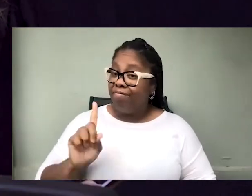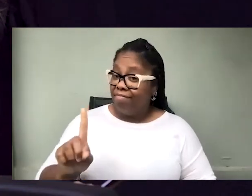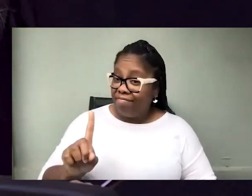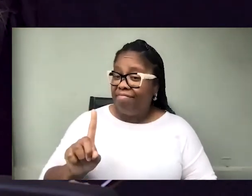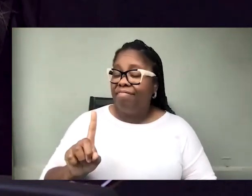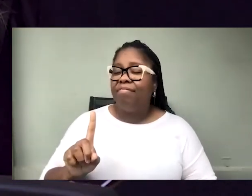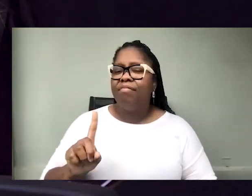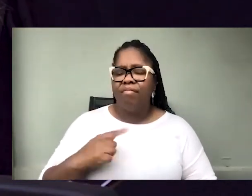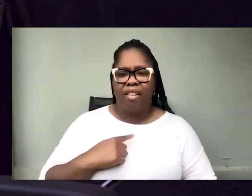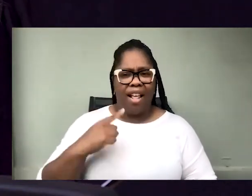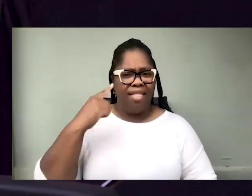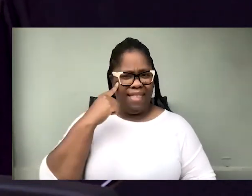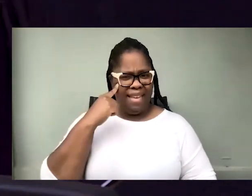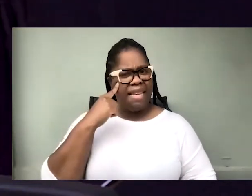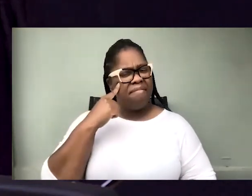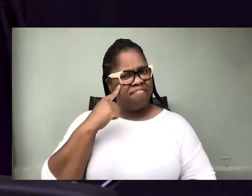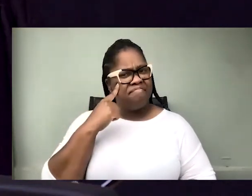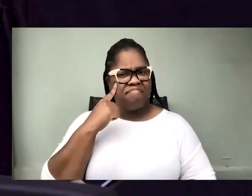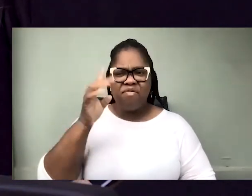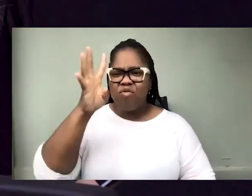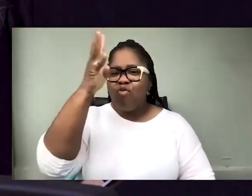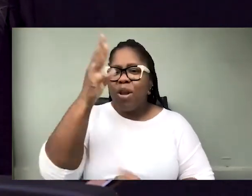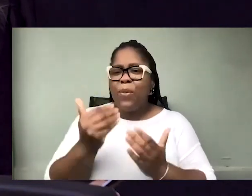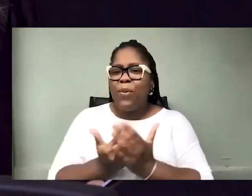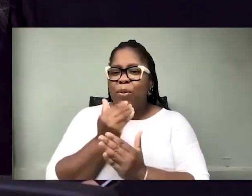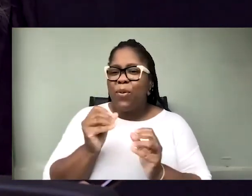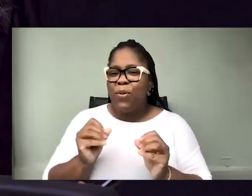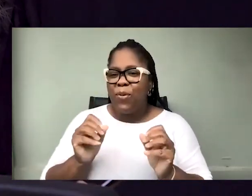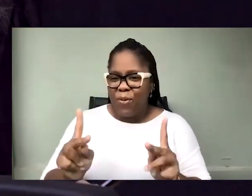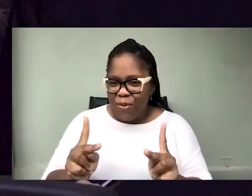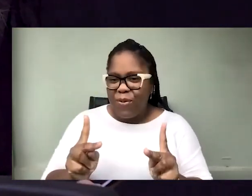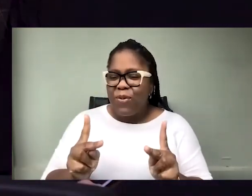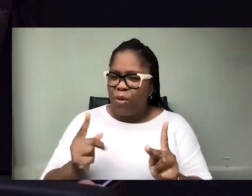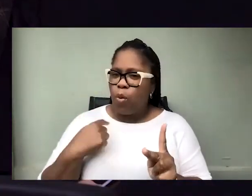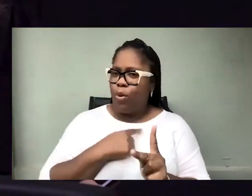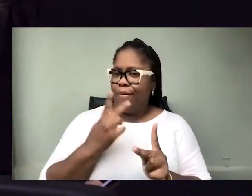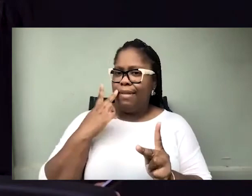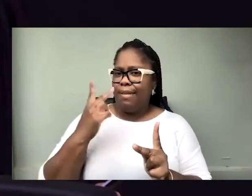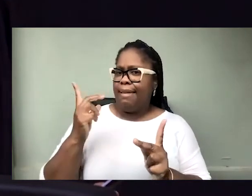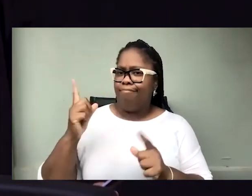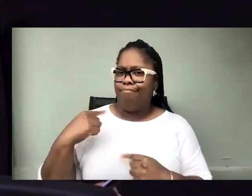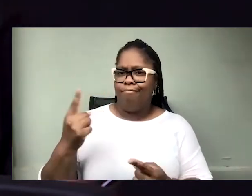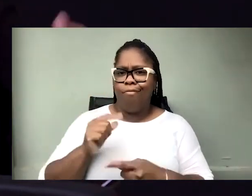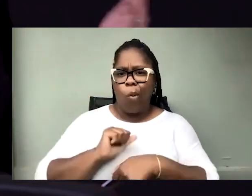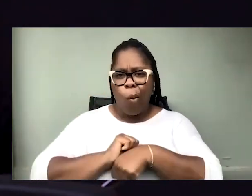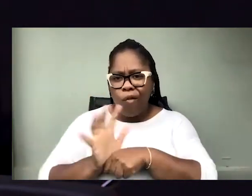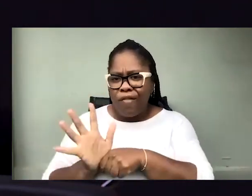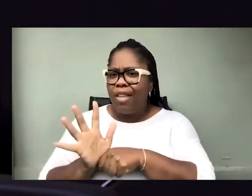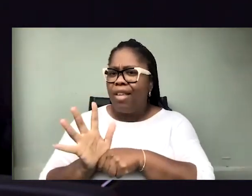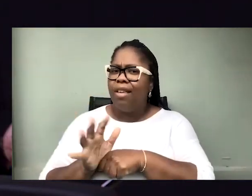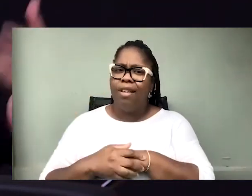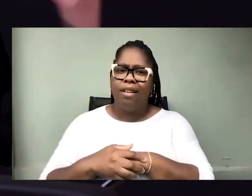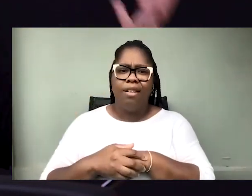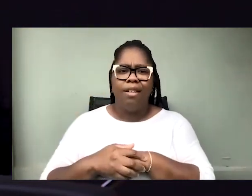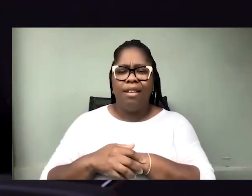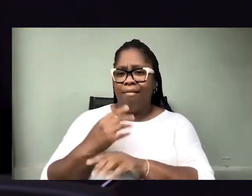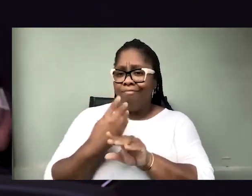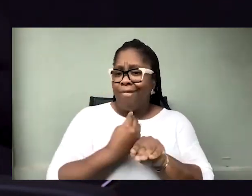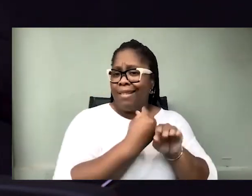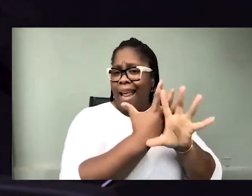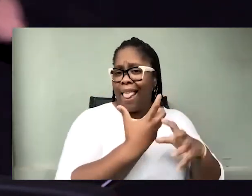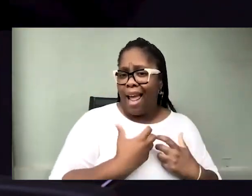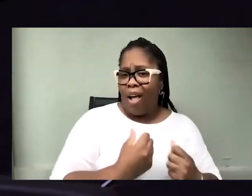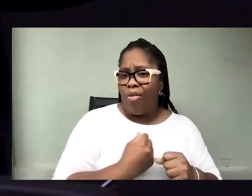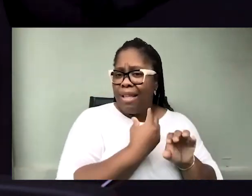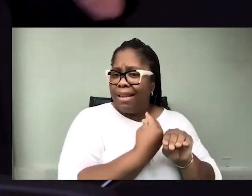that's done is it's created a new opportunity. We've seen that in COVID, things like telehealth,